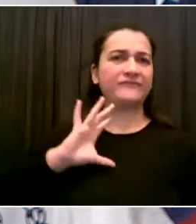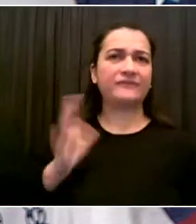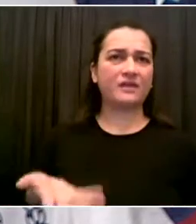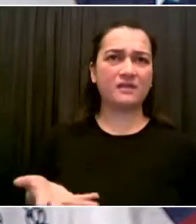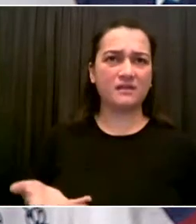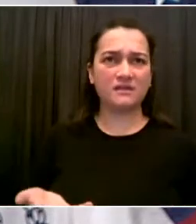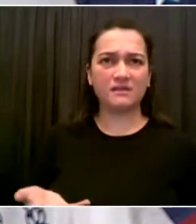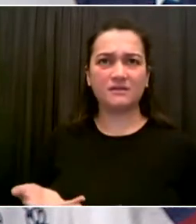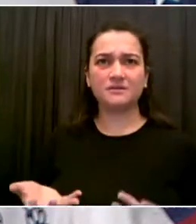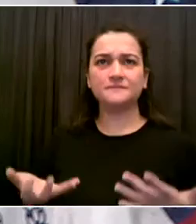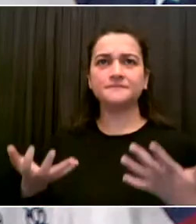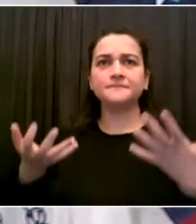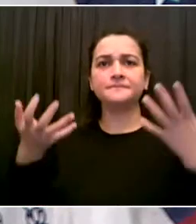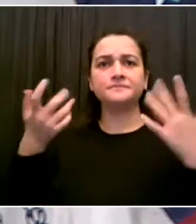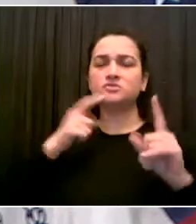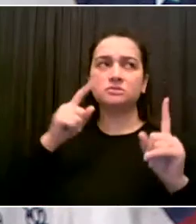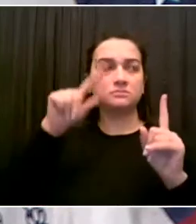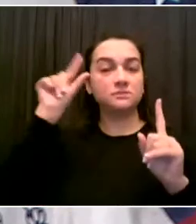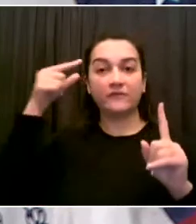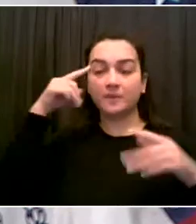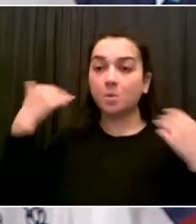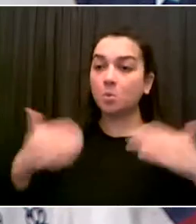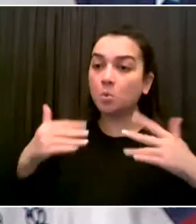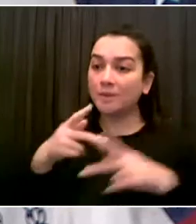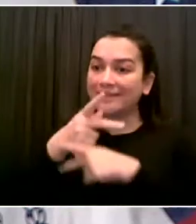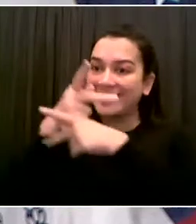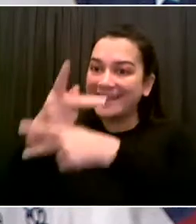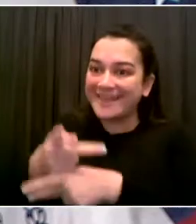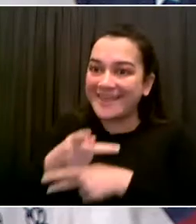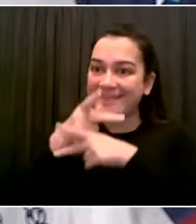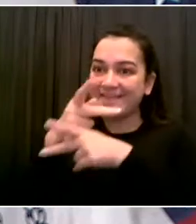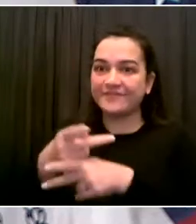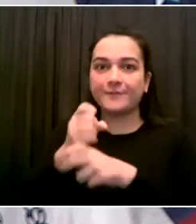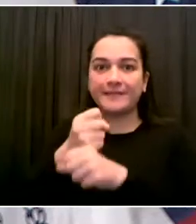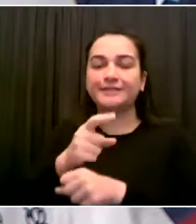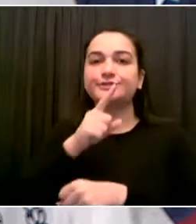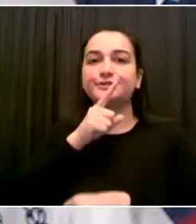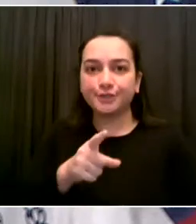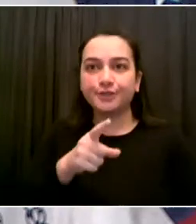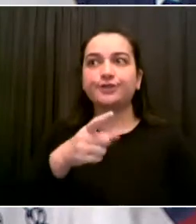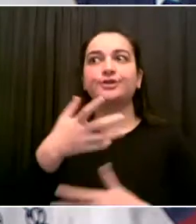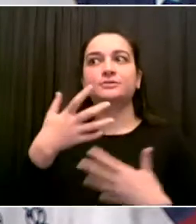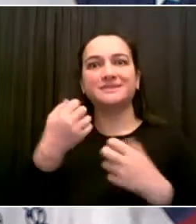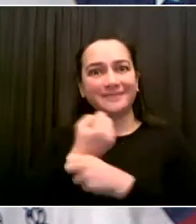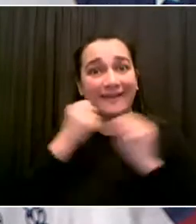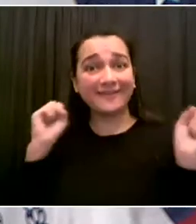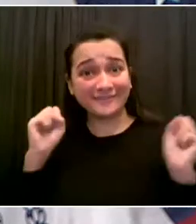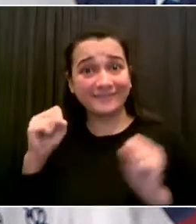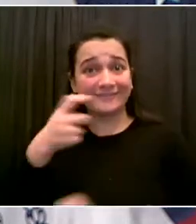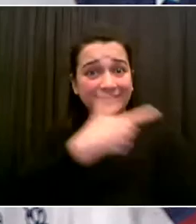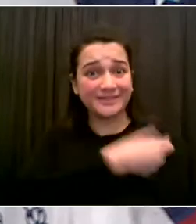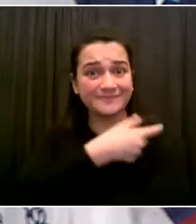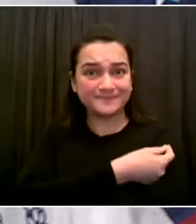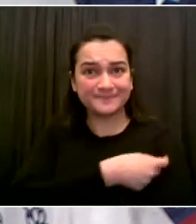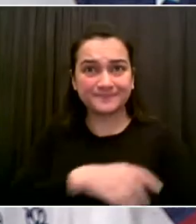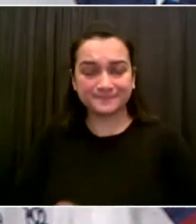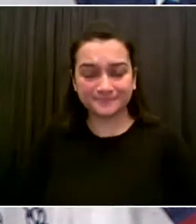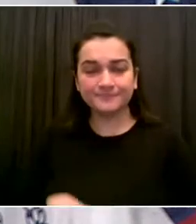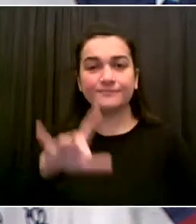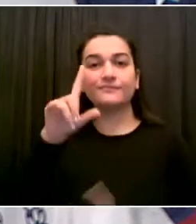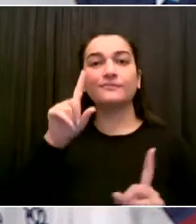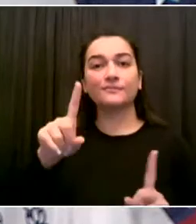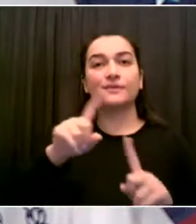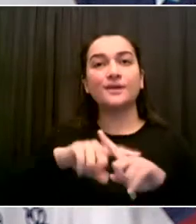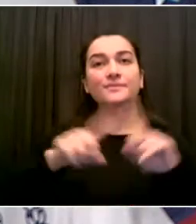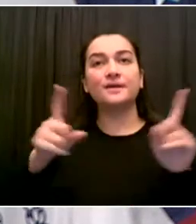Vaccination has been crucial in protecting people against a clear and present danger of COVID. So it doesn't change my view of vaccination one bit.